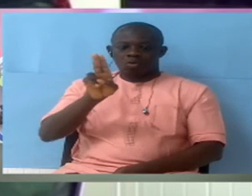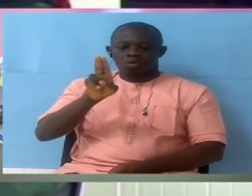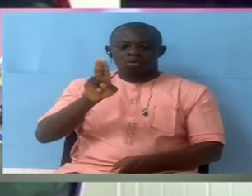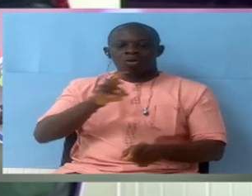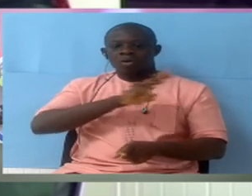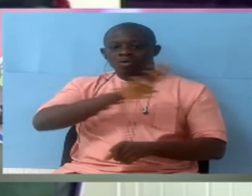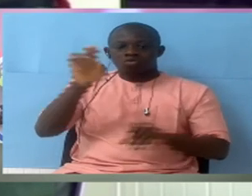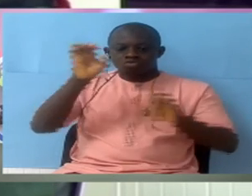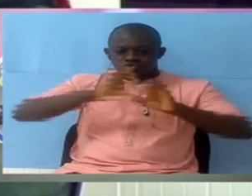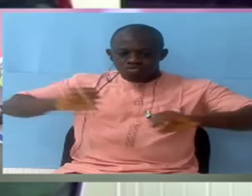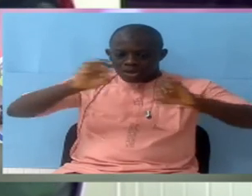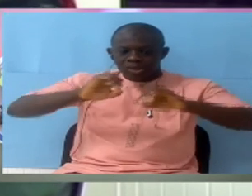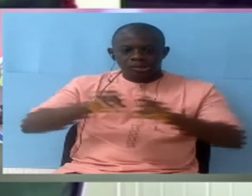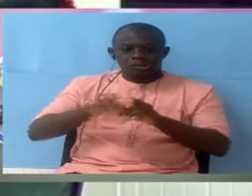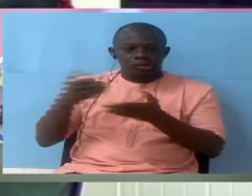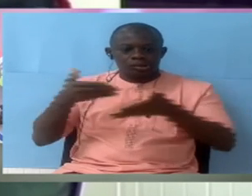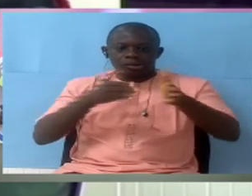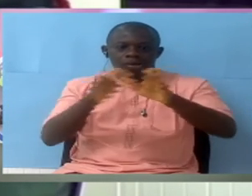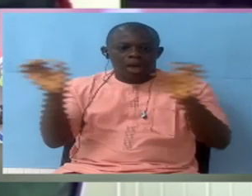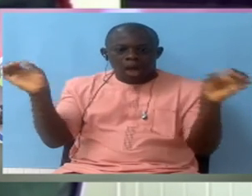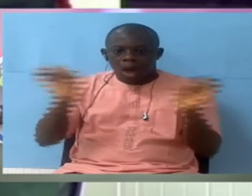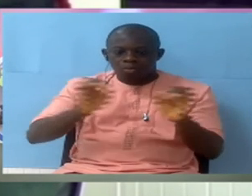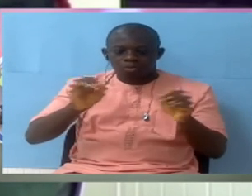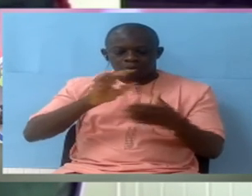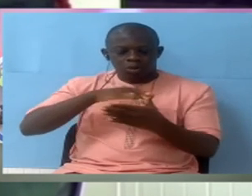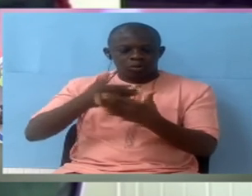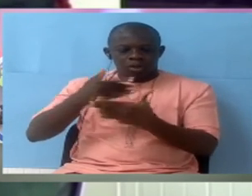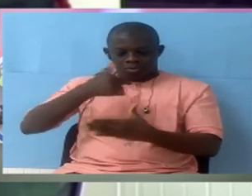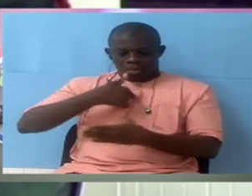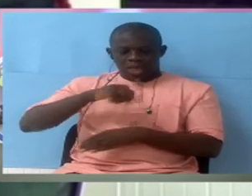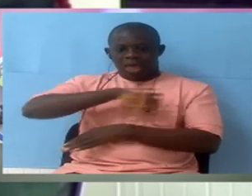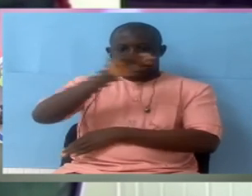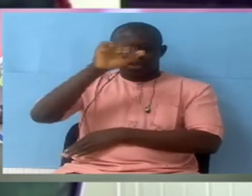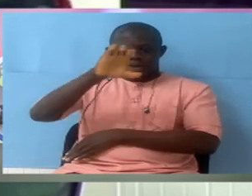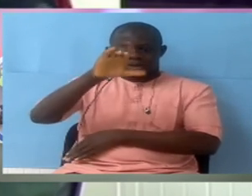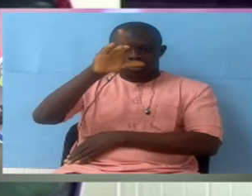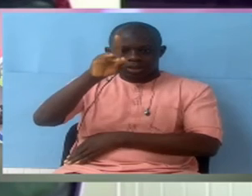and the CDS. Man day amut ben geej bu nek suma digante ak